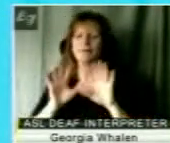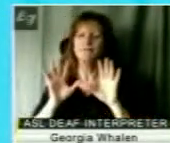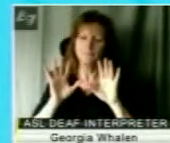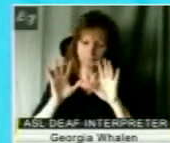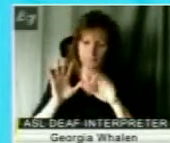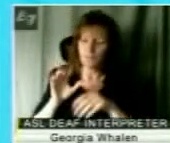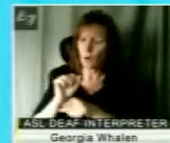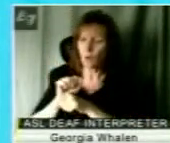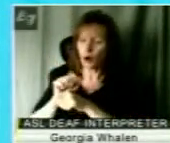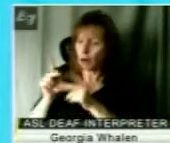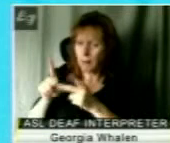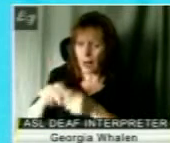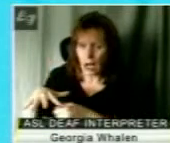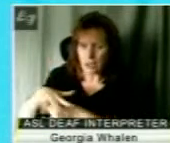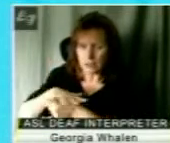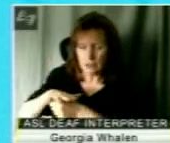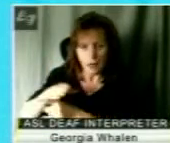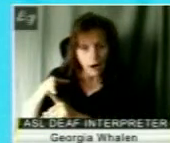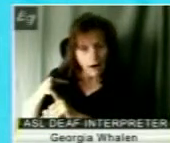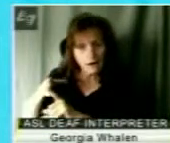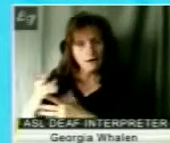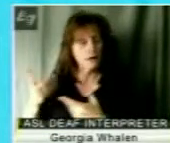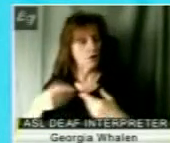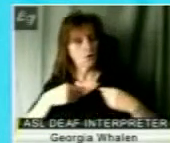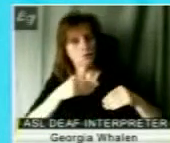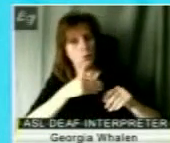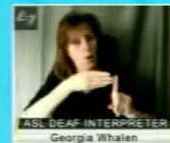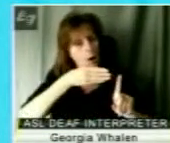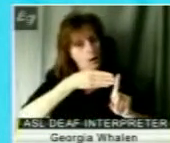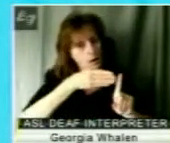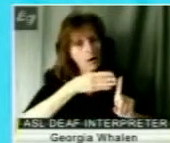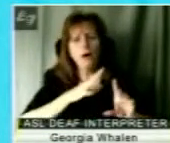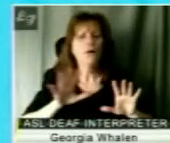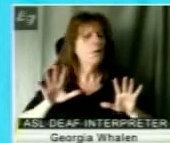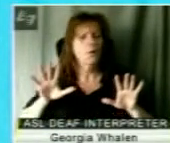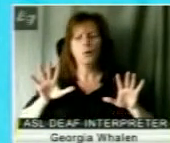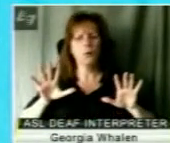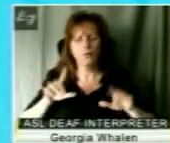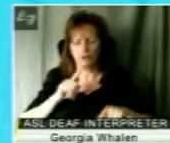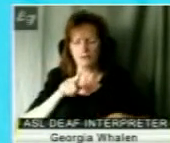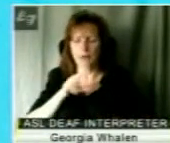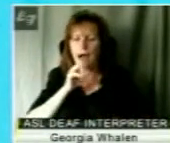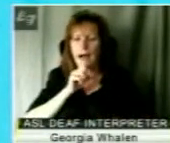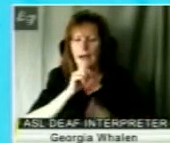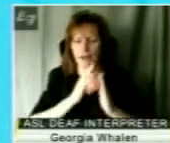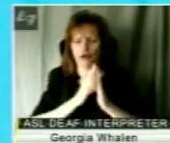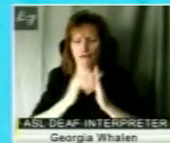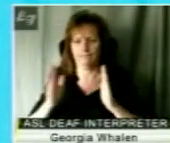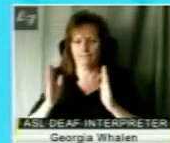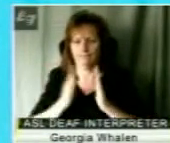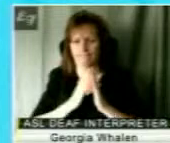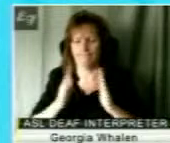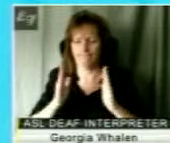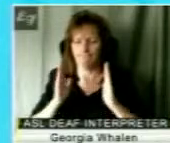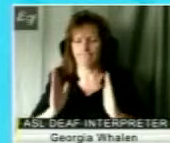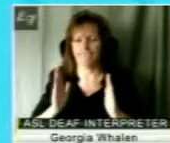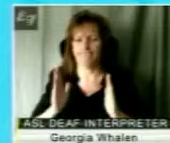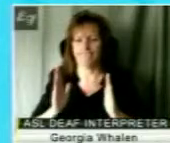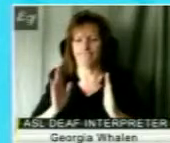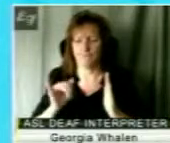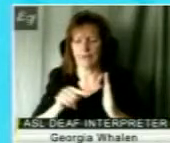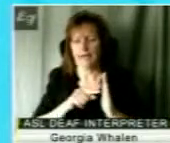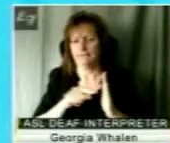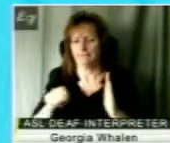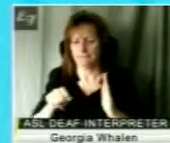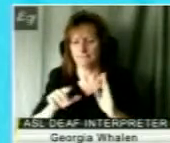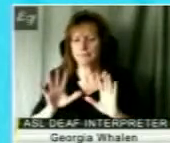really no other thing that defines this sort of pattern that we're seeing other than sort of age and stage of life. And so there's not an